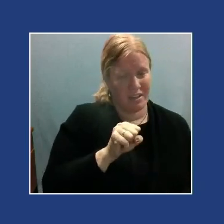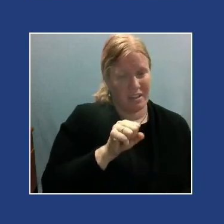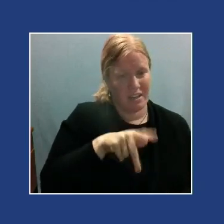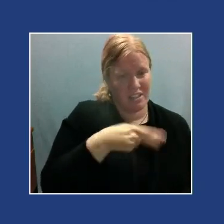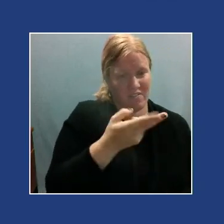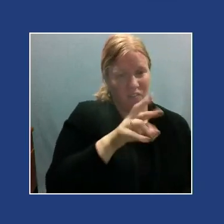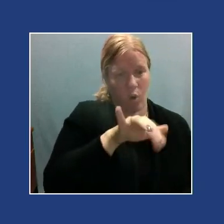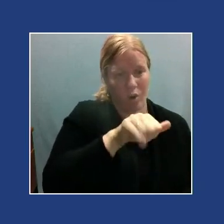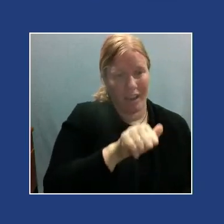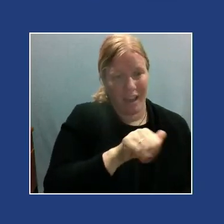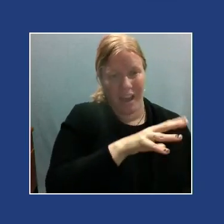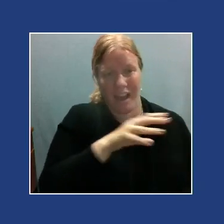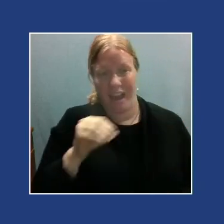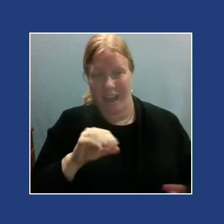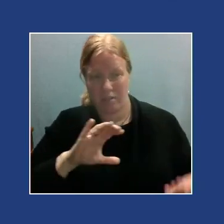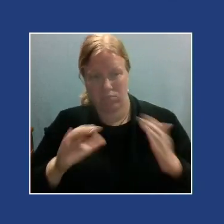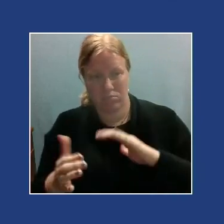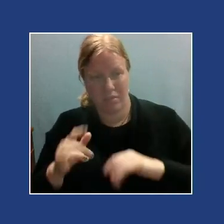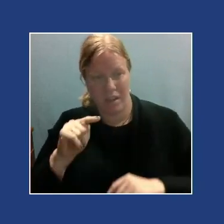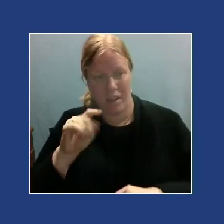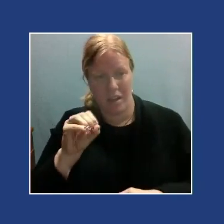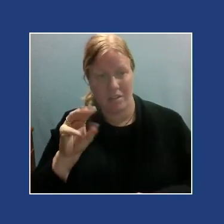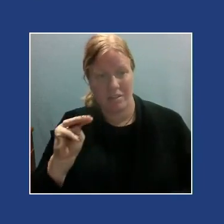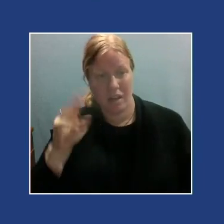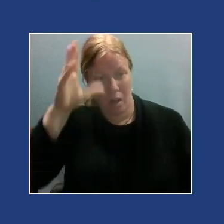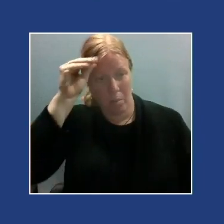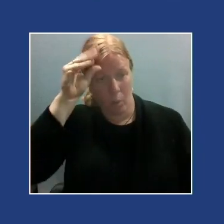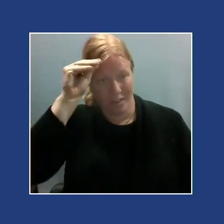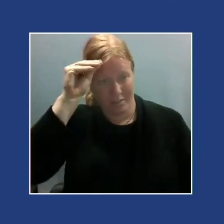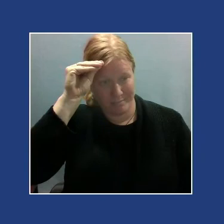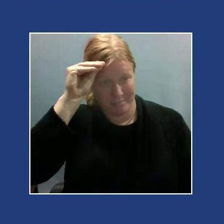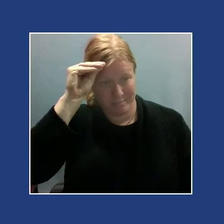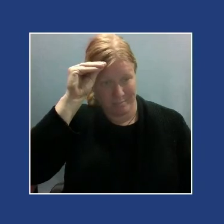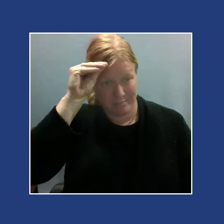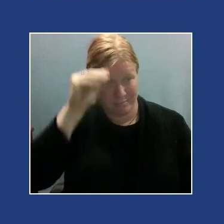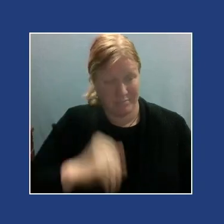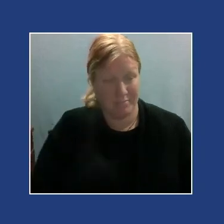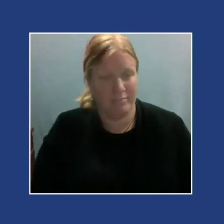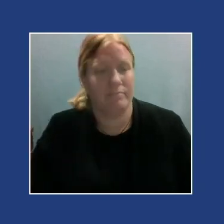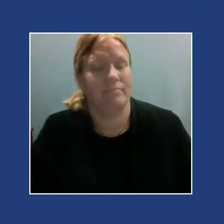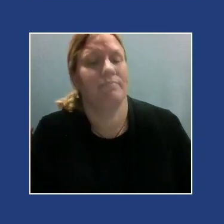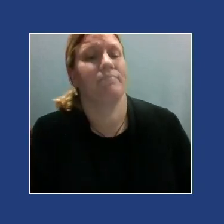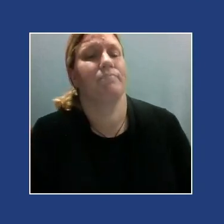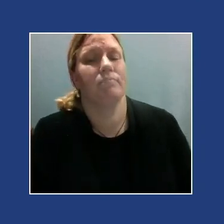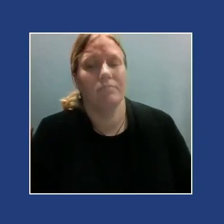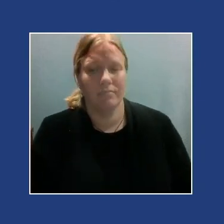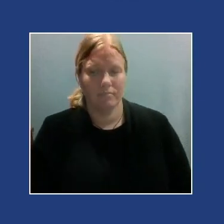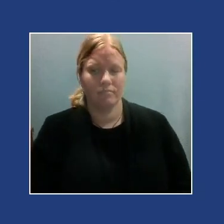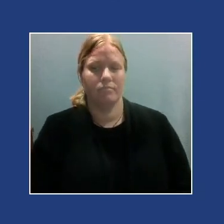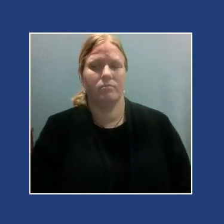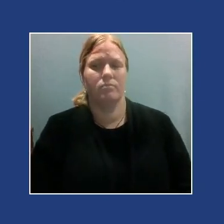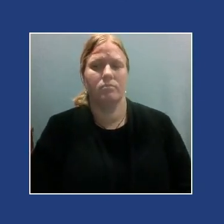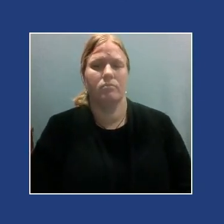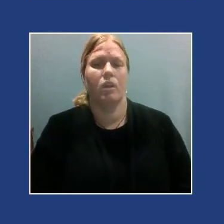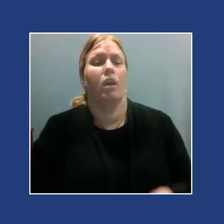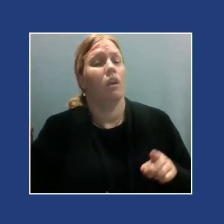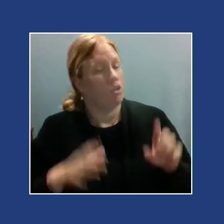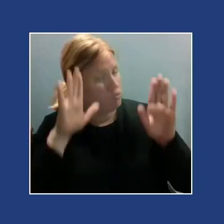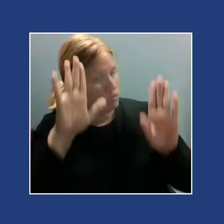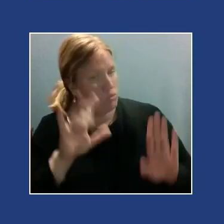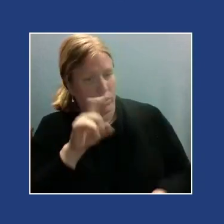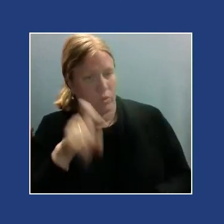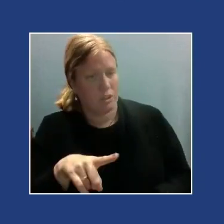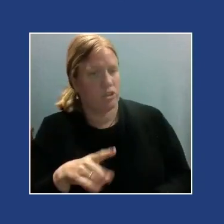questions to better understand all of this. Great questions. As I mentioned briefly at the beginning, gender diversity